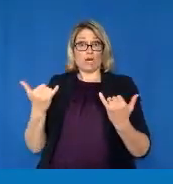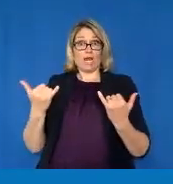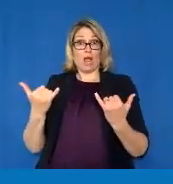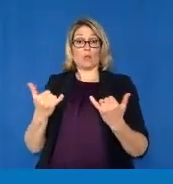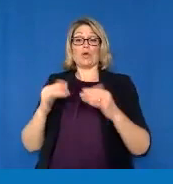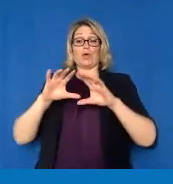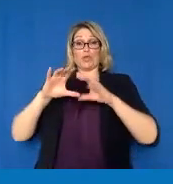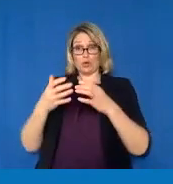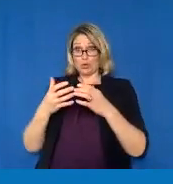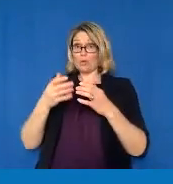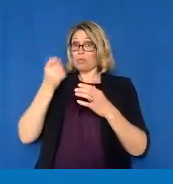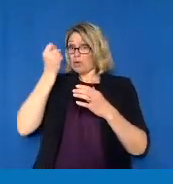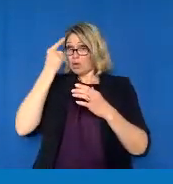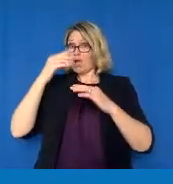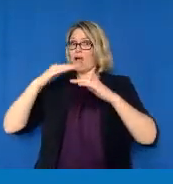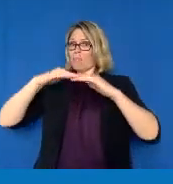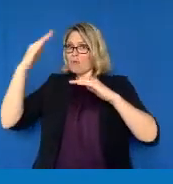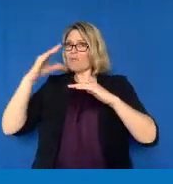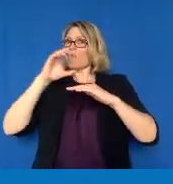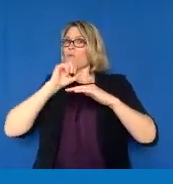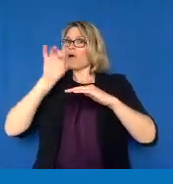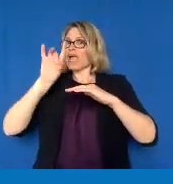are the 85 and older.